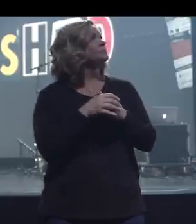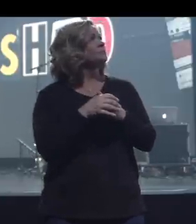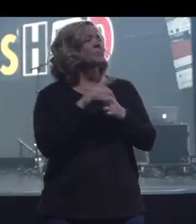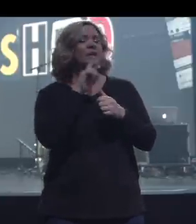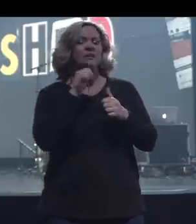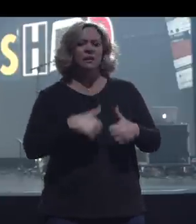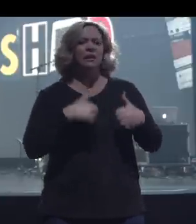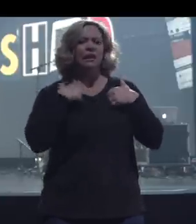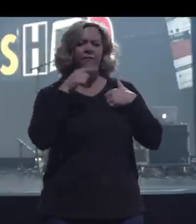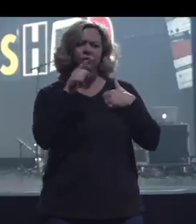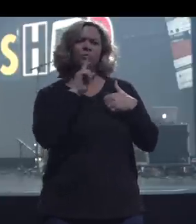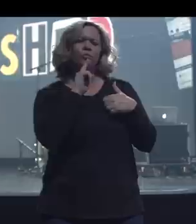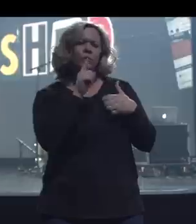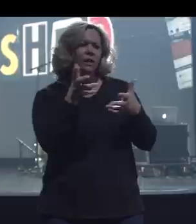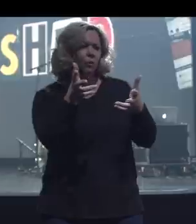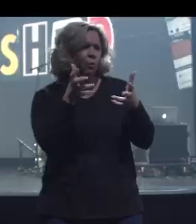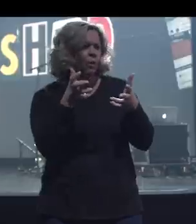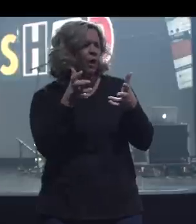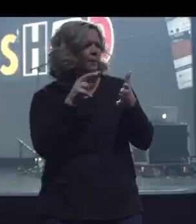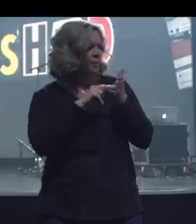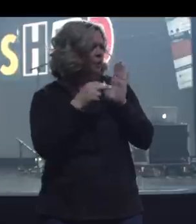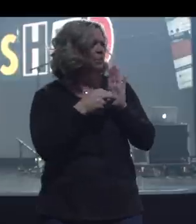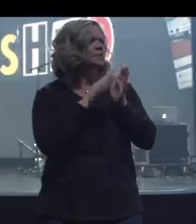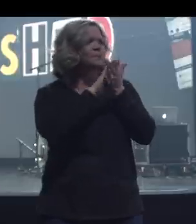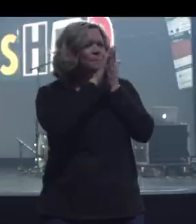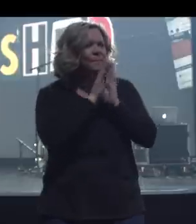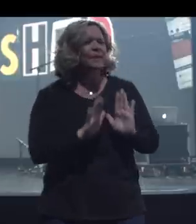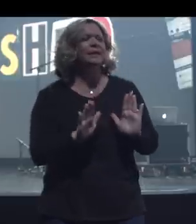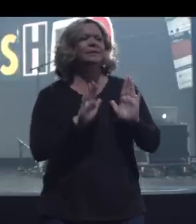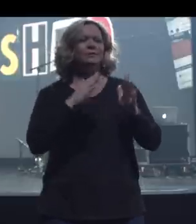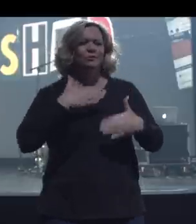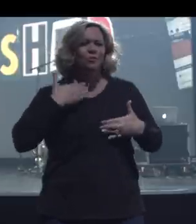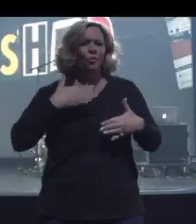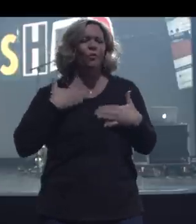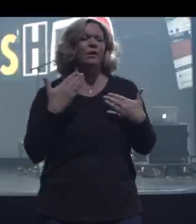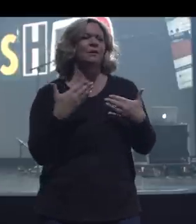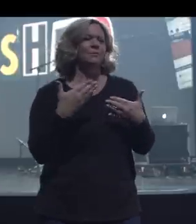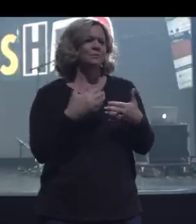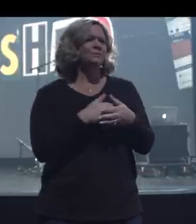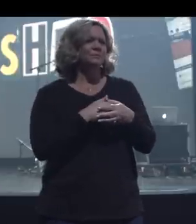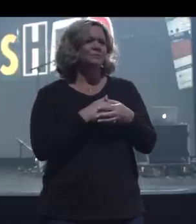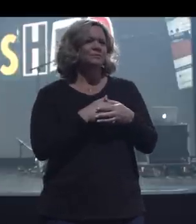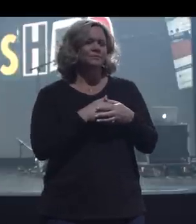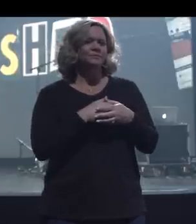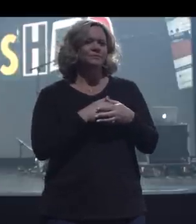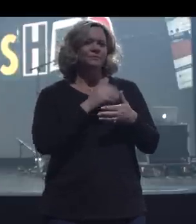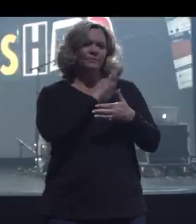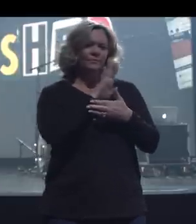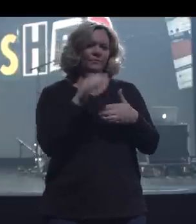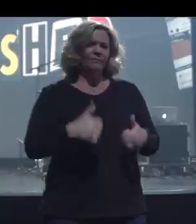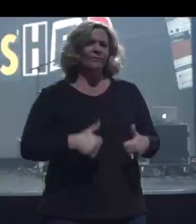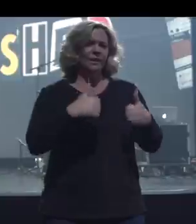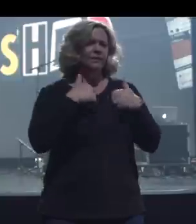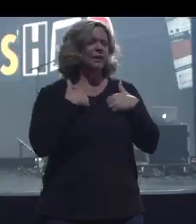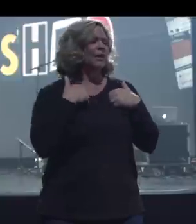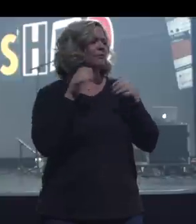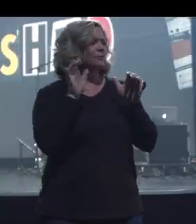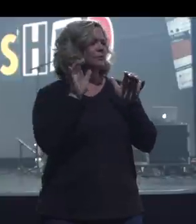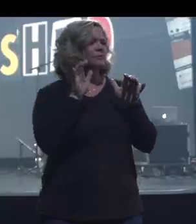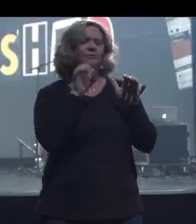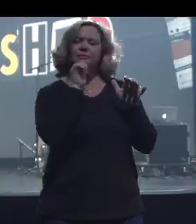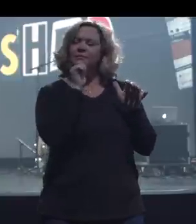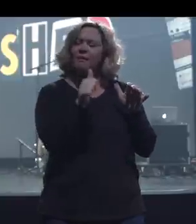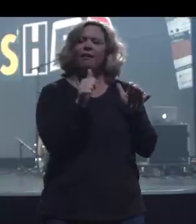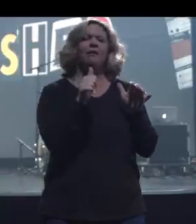It's the life you really want. Purpose, peace, joy. Your life does